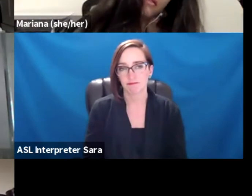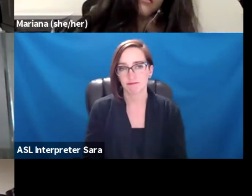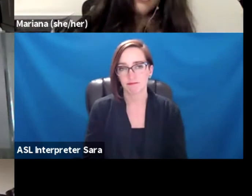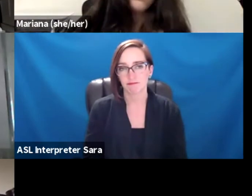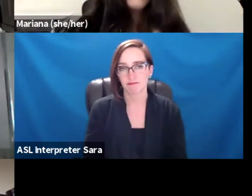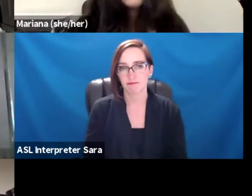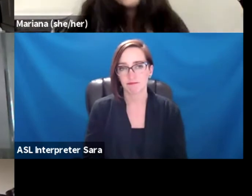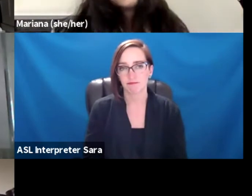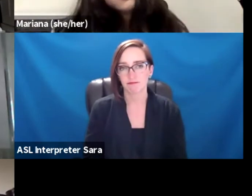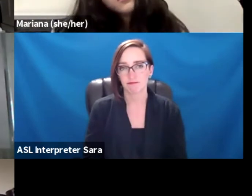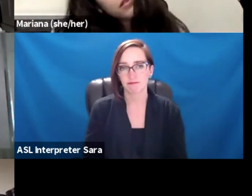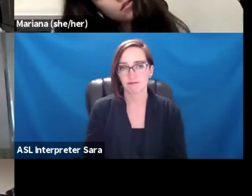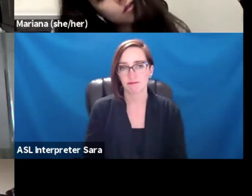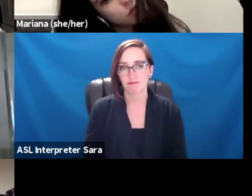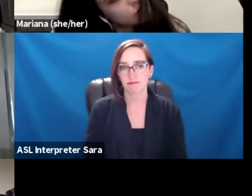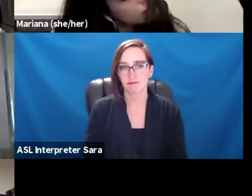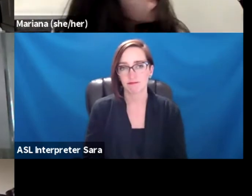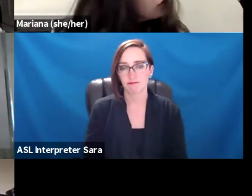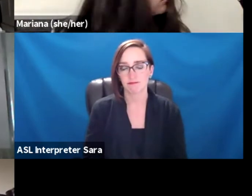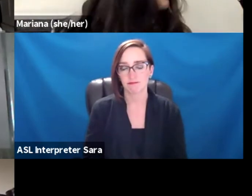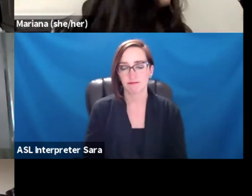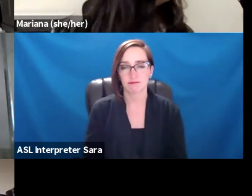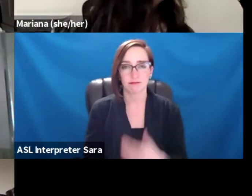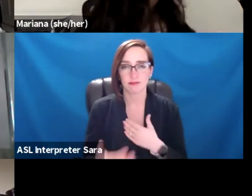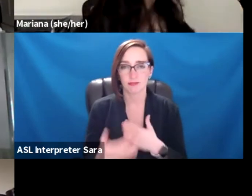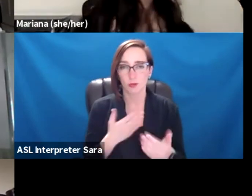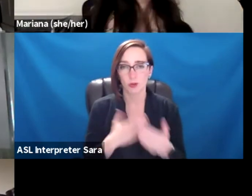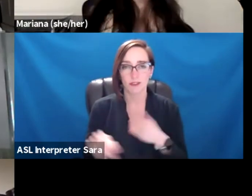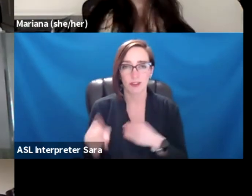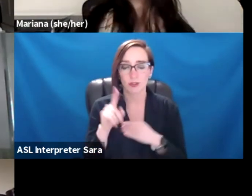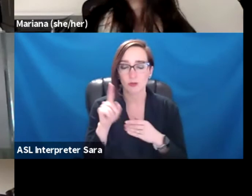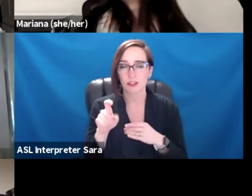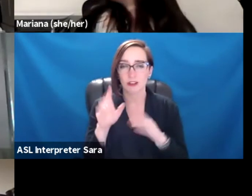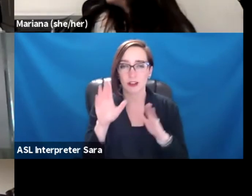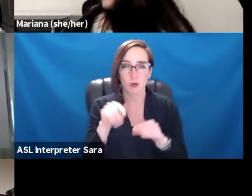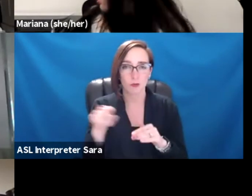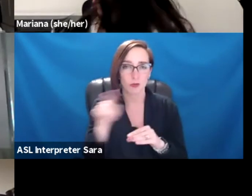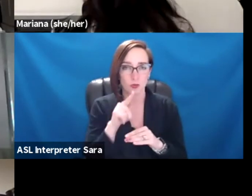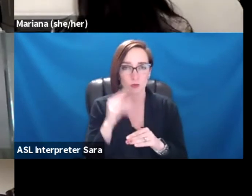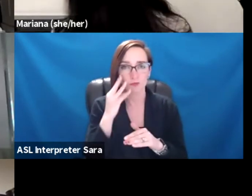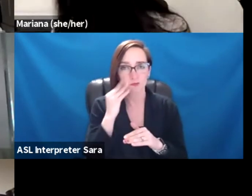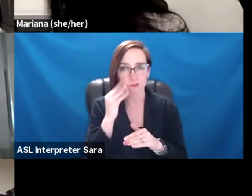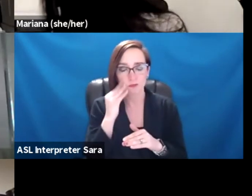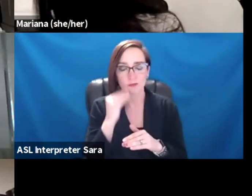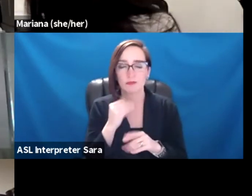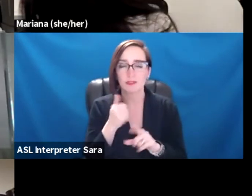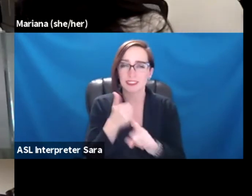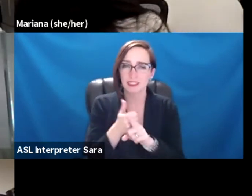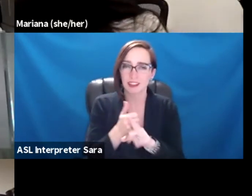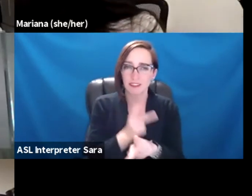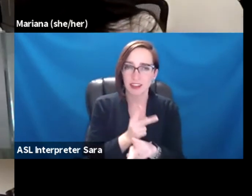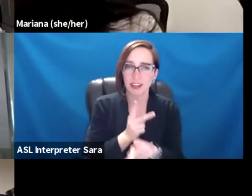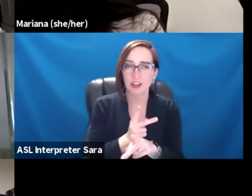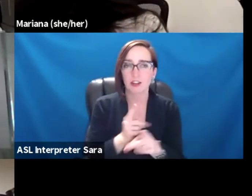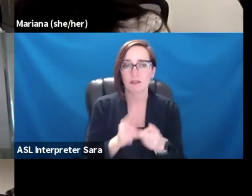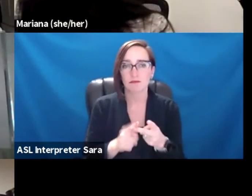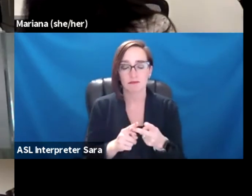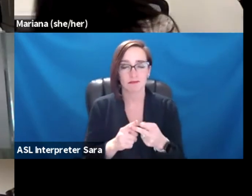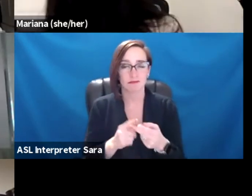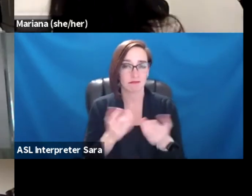Whatever it is, may you pour in self-care. May you run the bath.